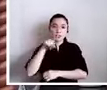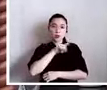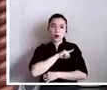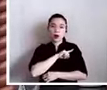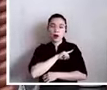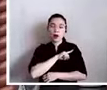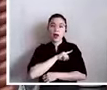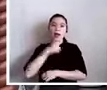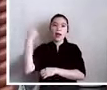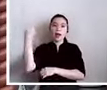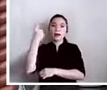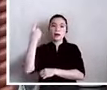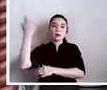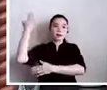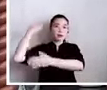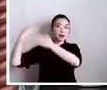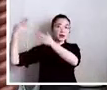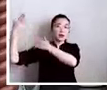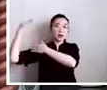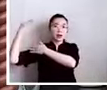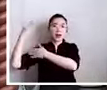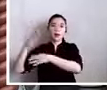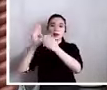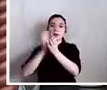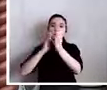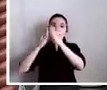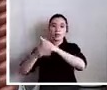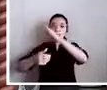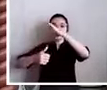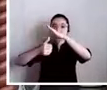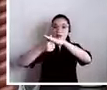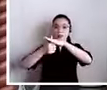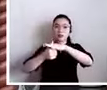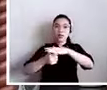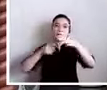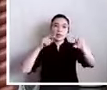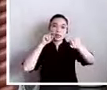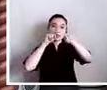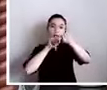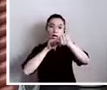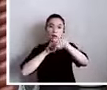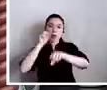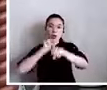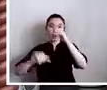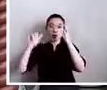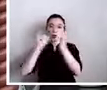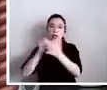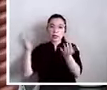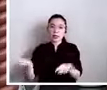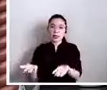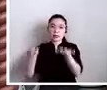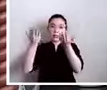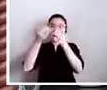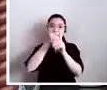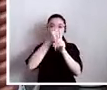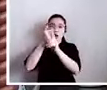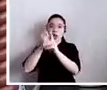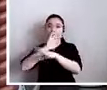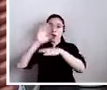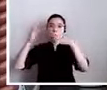all ages, He has begun to exist in time, so that, raising up in Himself all that was cast down, He